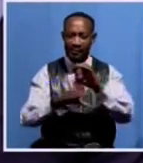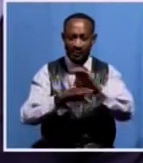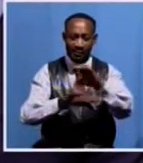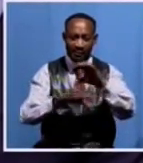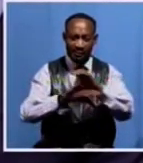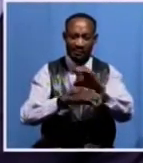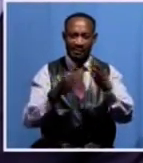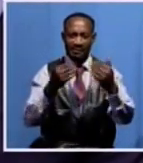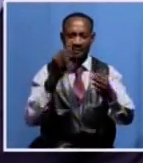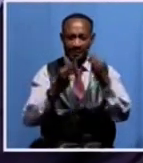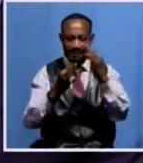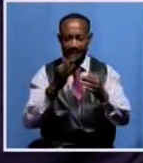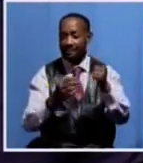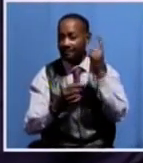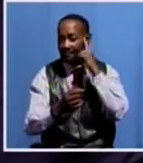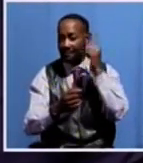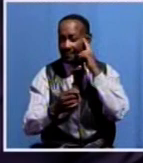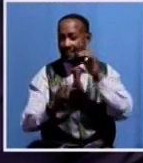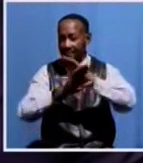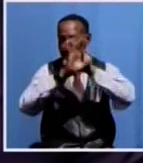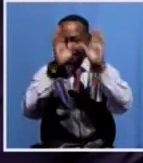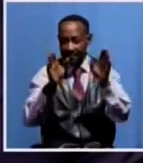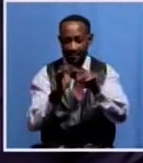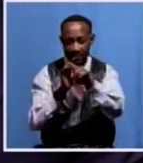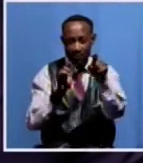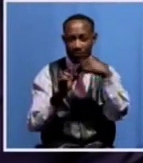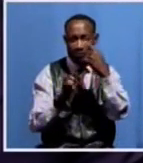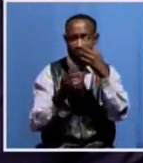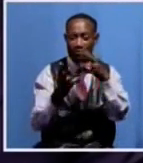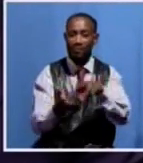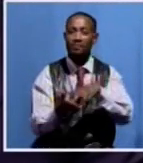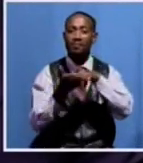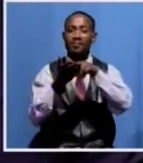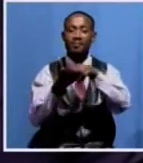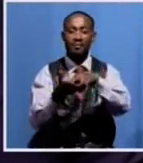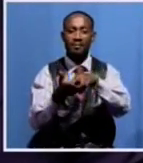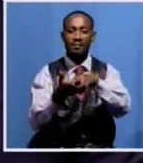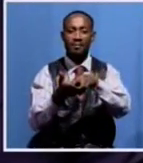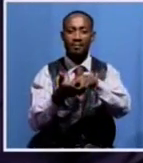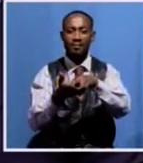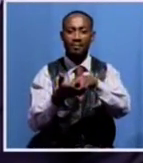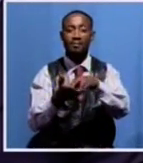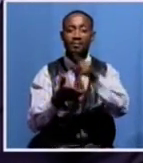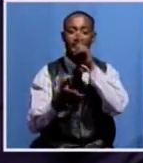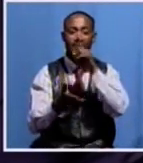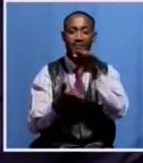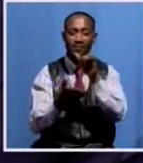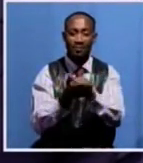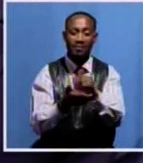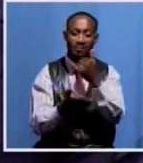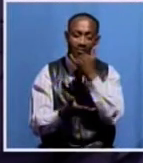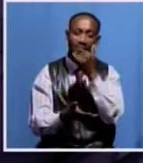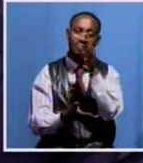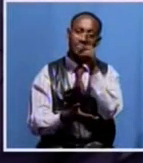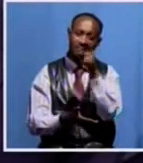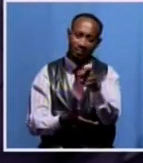carefully, those do not represent the fact that VAT is wrong. It